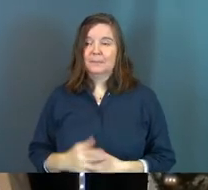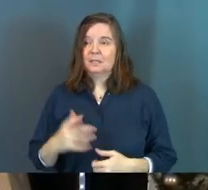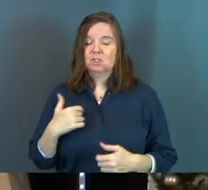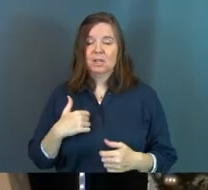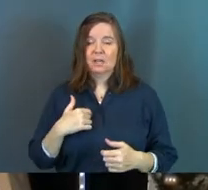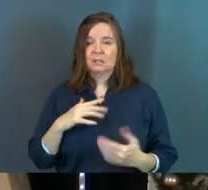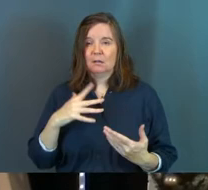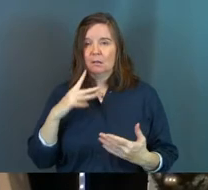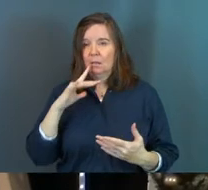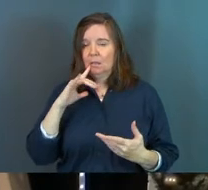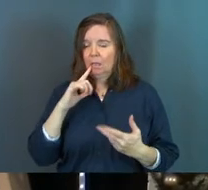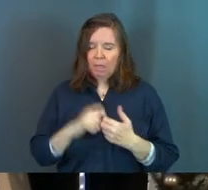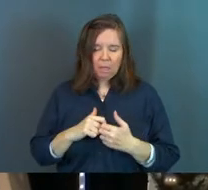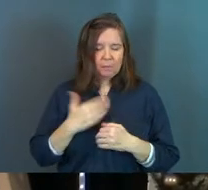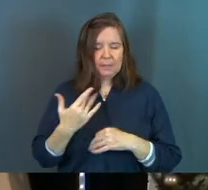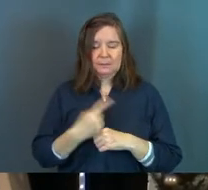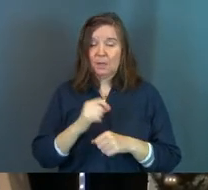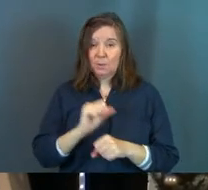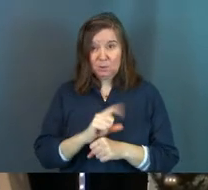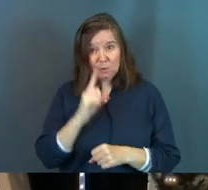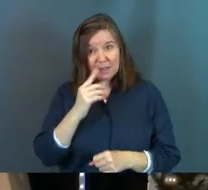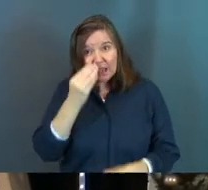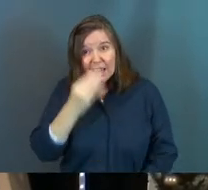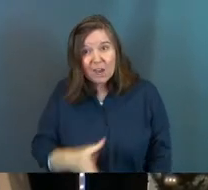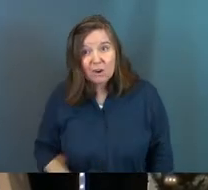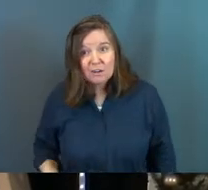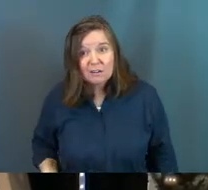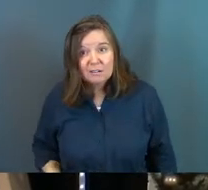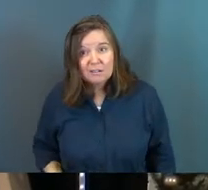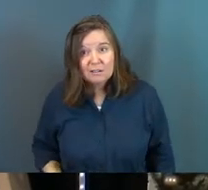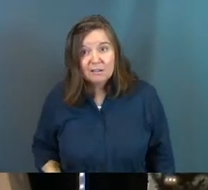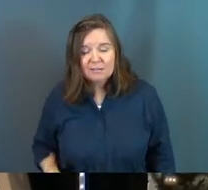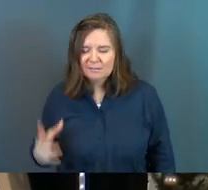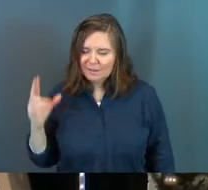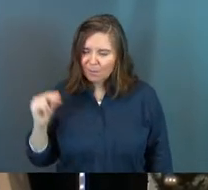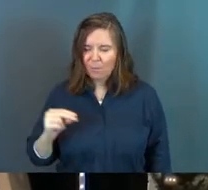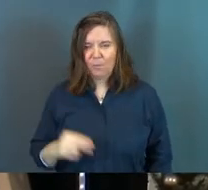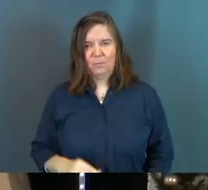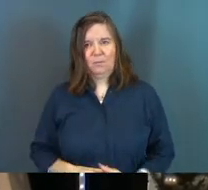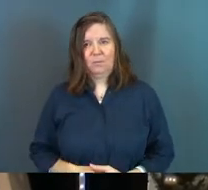Just dead tired the next day at work. Do you think I cared? No.